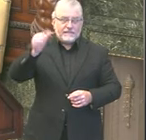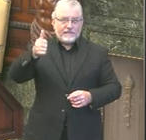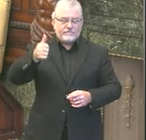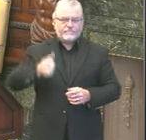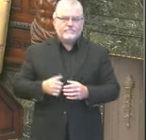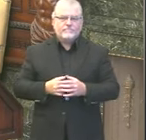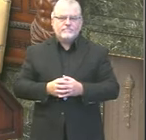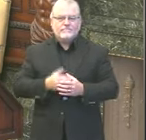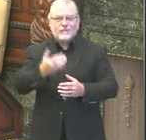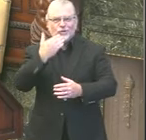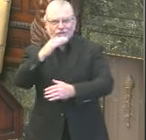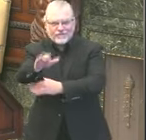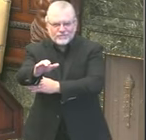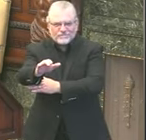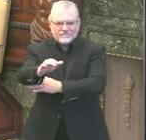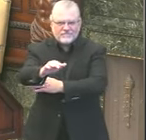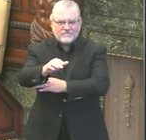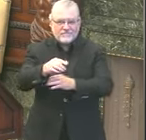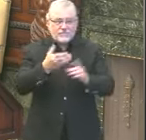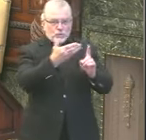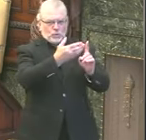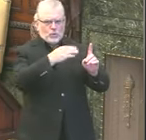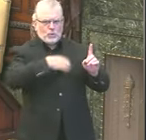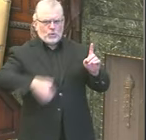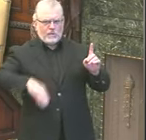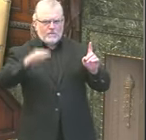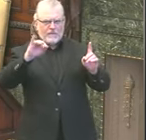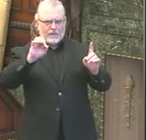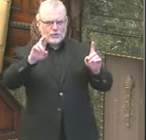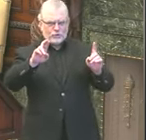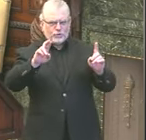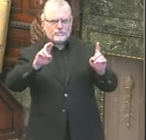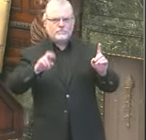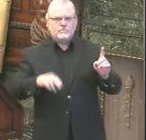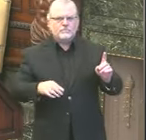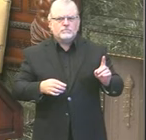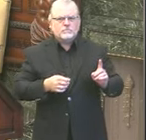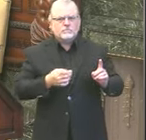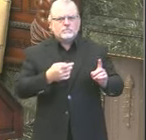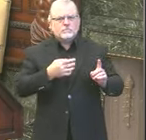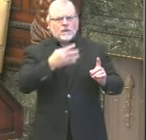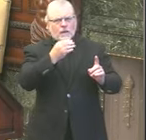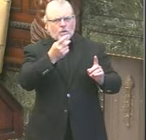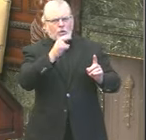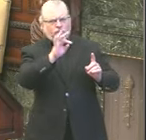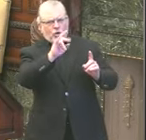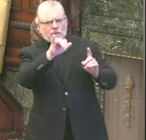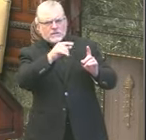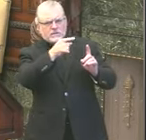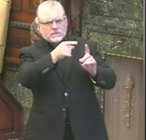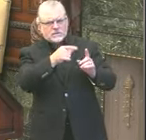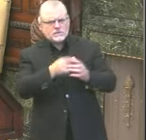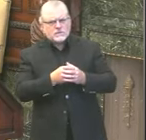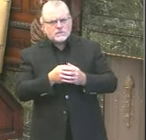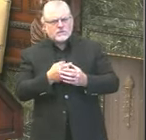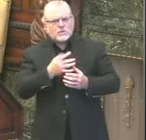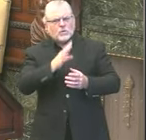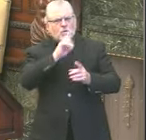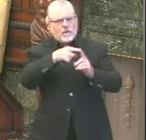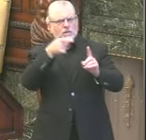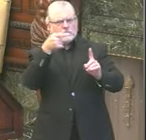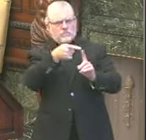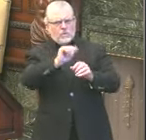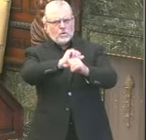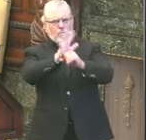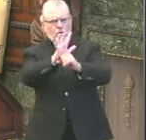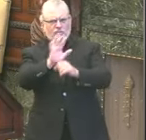Good afternoon. Mr. Mayor, Dr. Farley, I'm wondering, are you concerned about the spread of COVID-19 in the camp growing